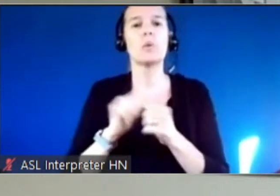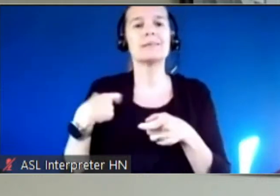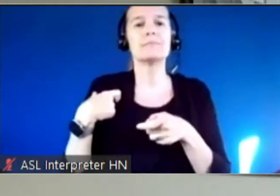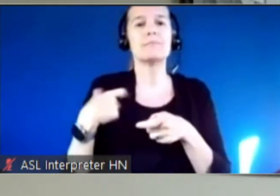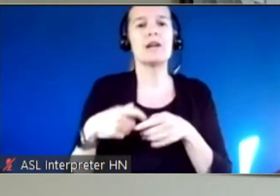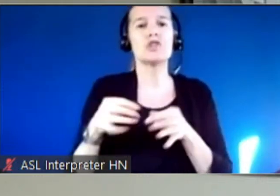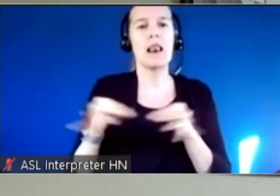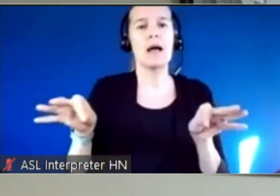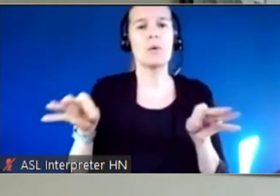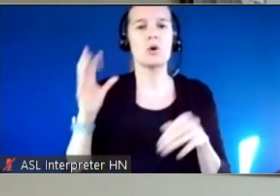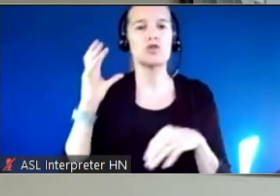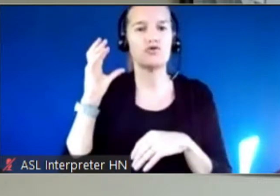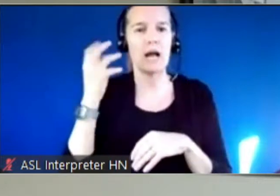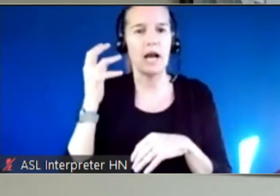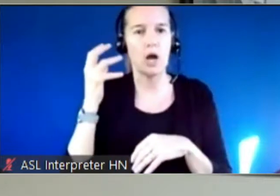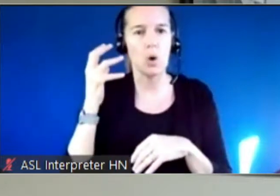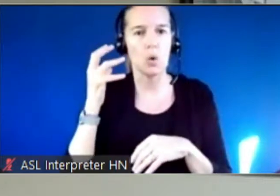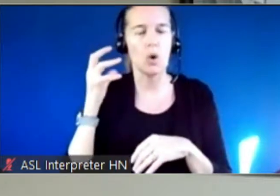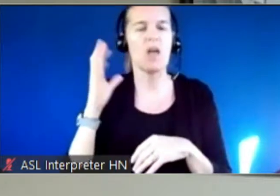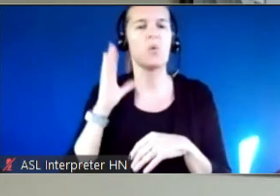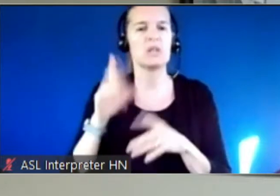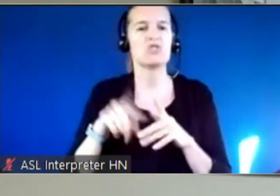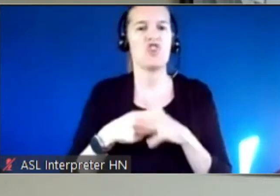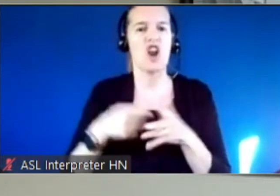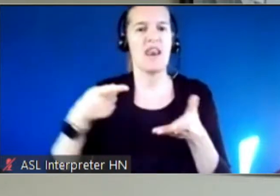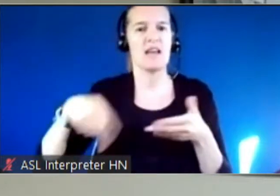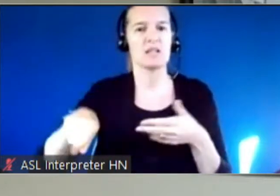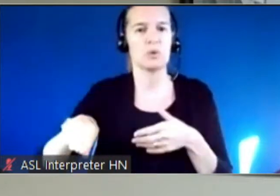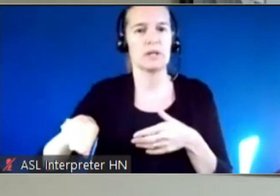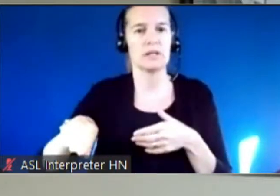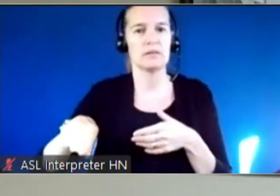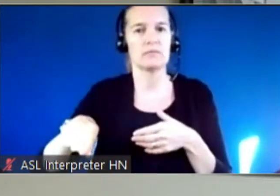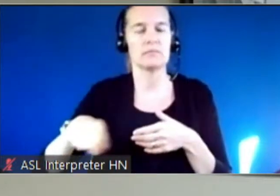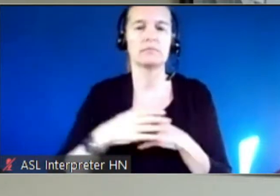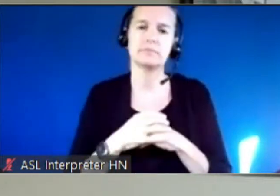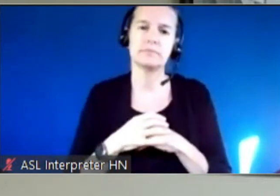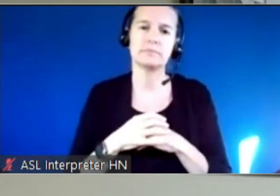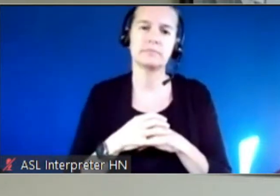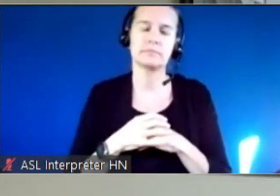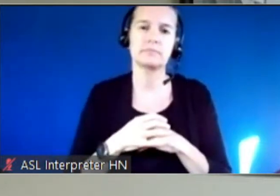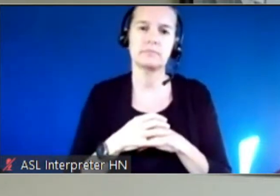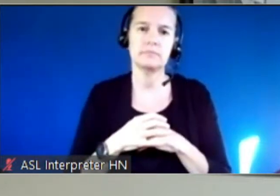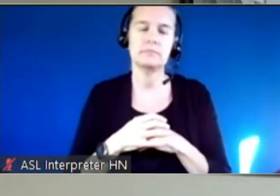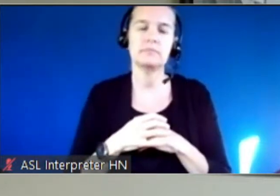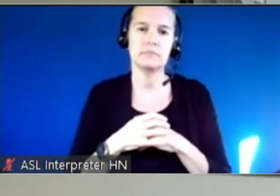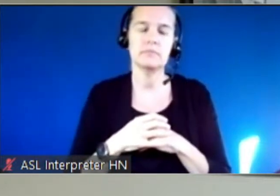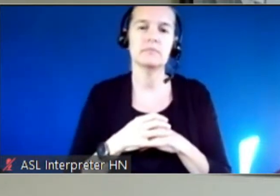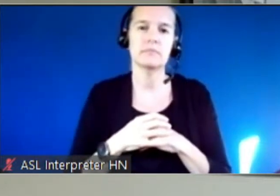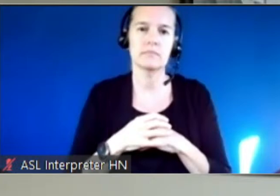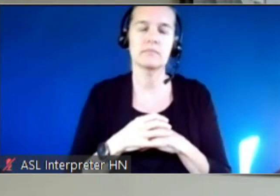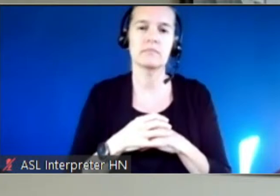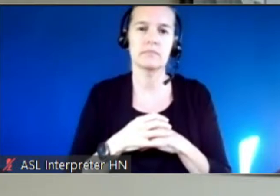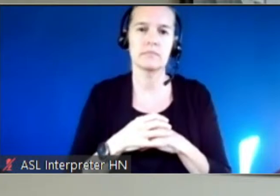starting next week, and through the production of this